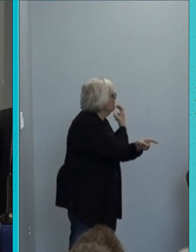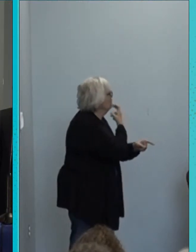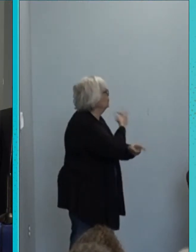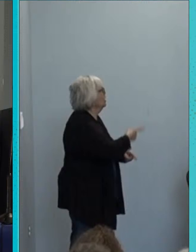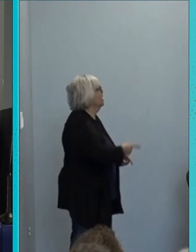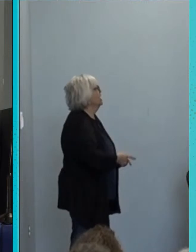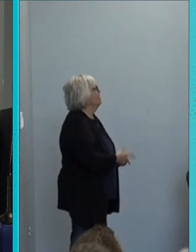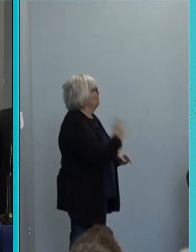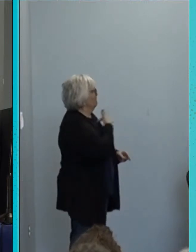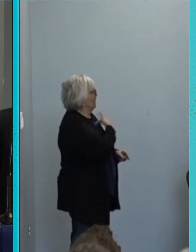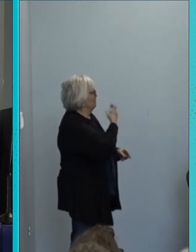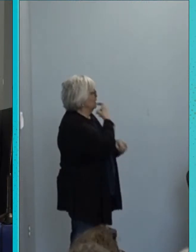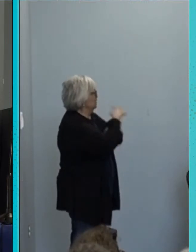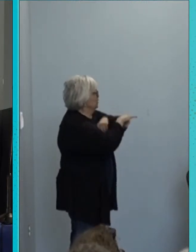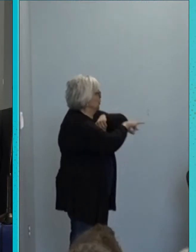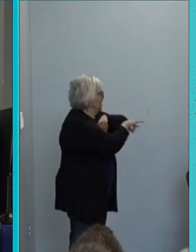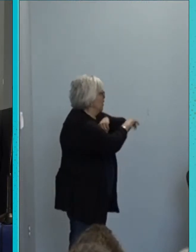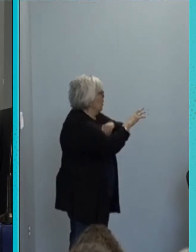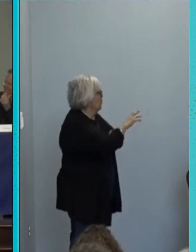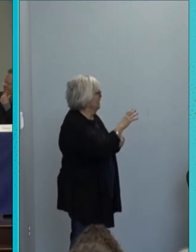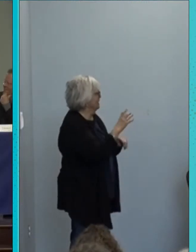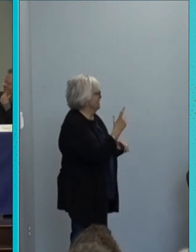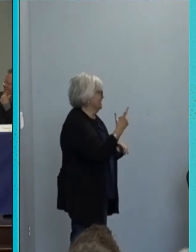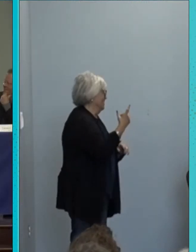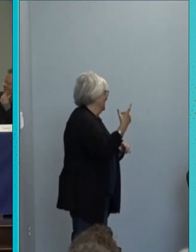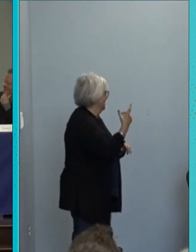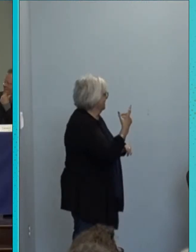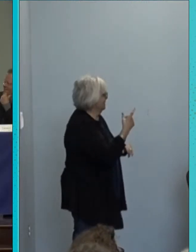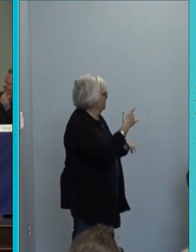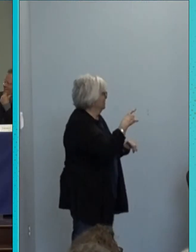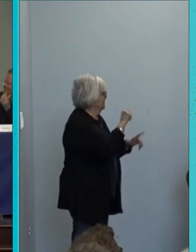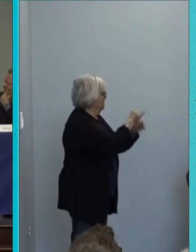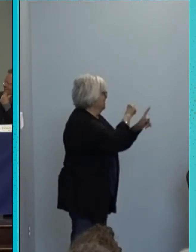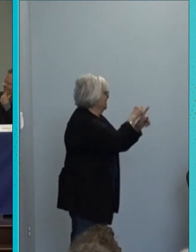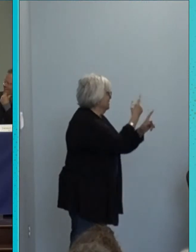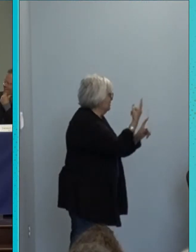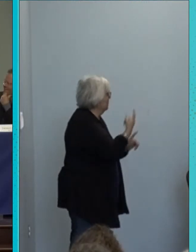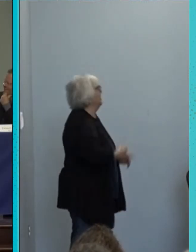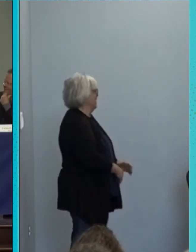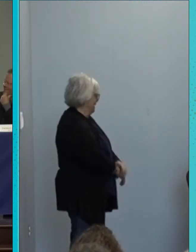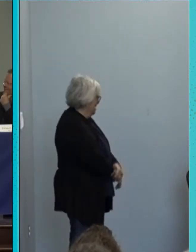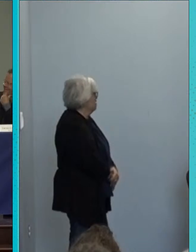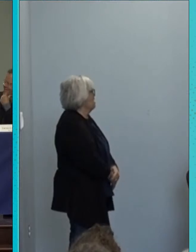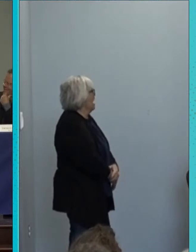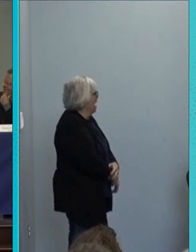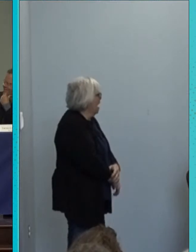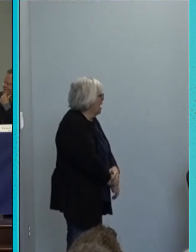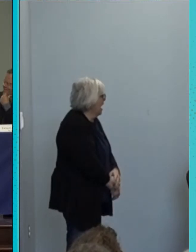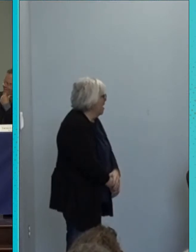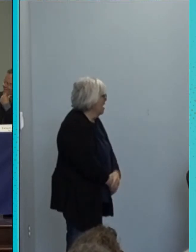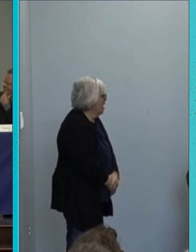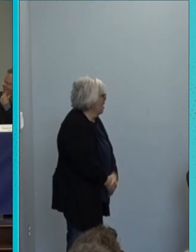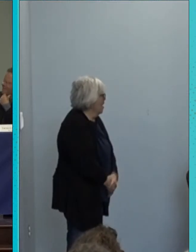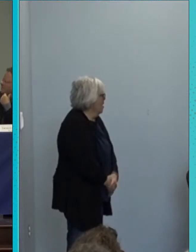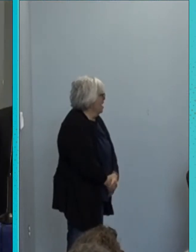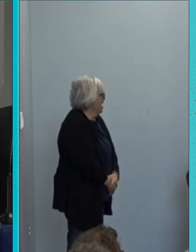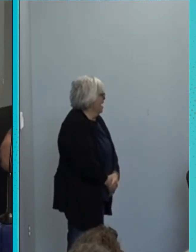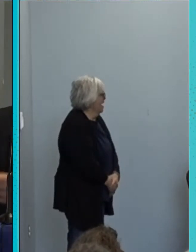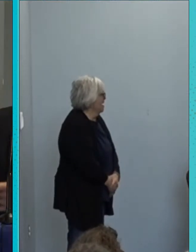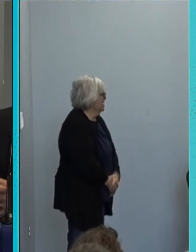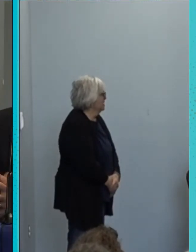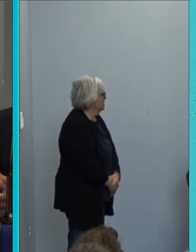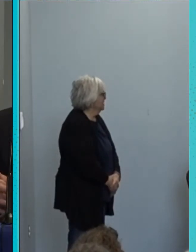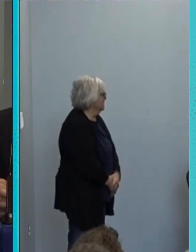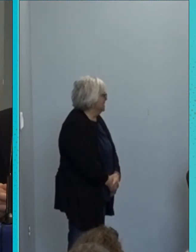no. Oh, right, with the referees, so like cheating or something. Right. Keith said